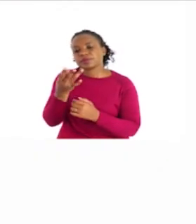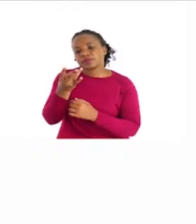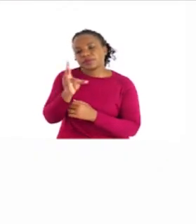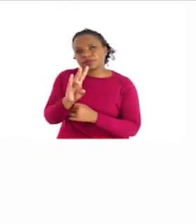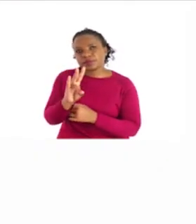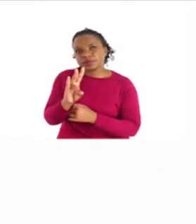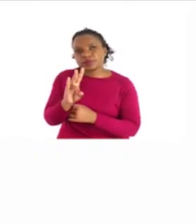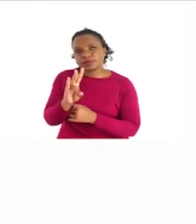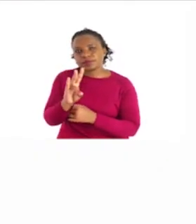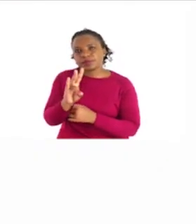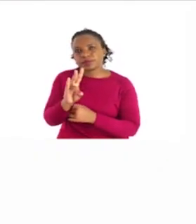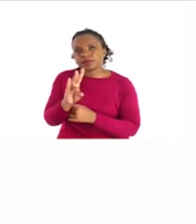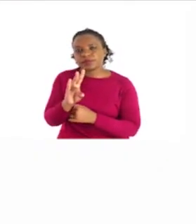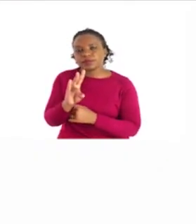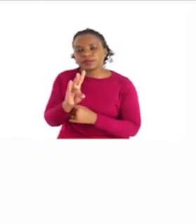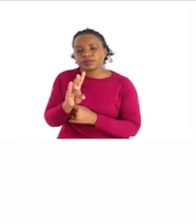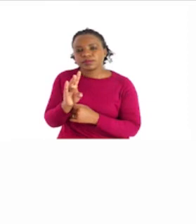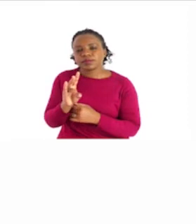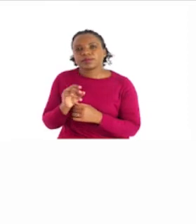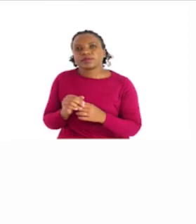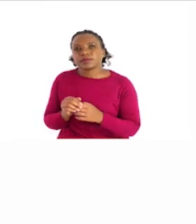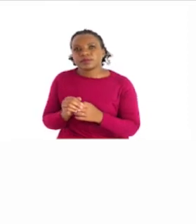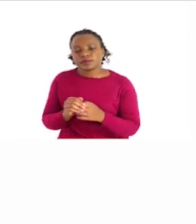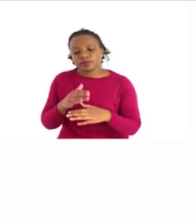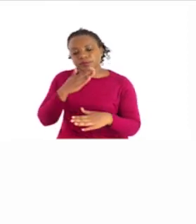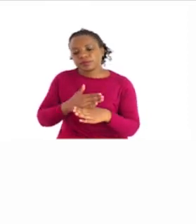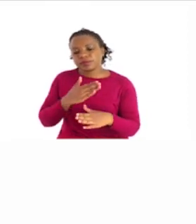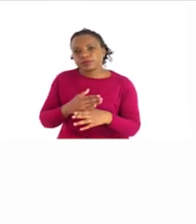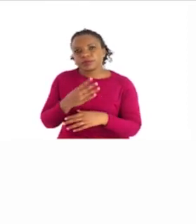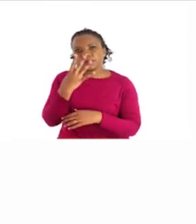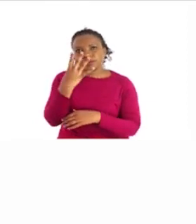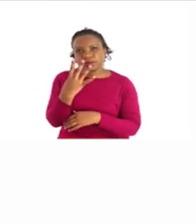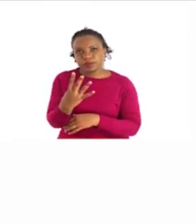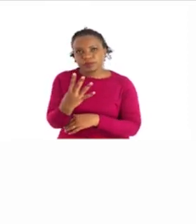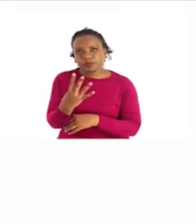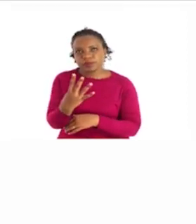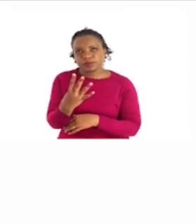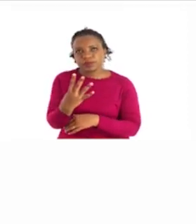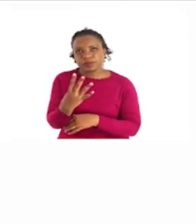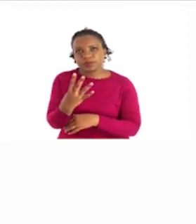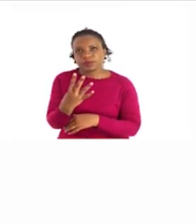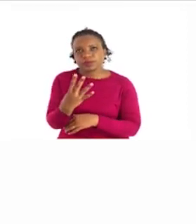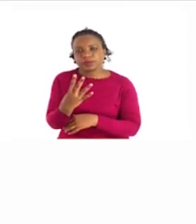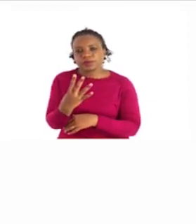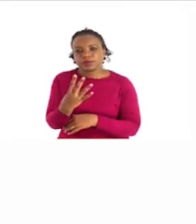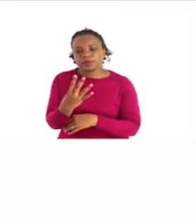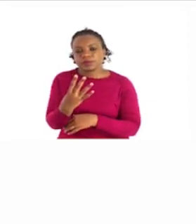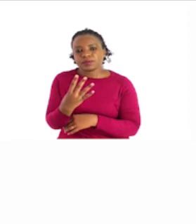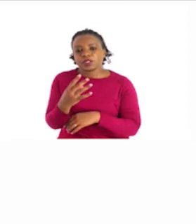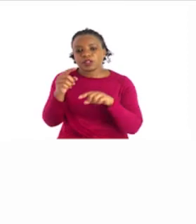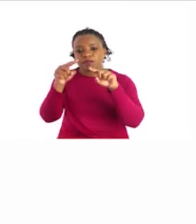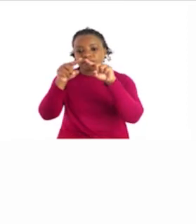7. On page 7, there is activity 4 that you are going to do. And the